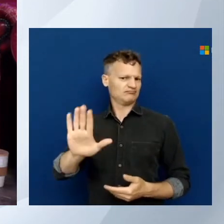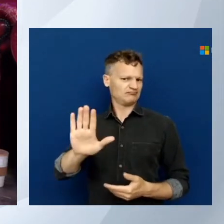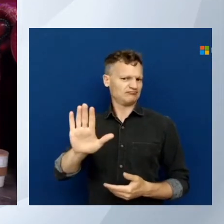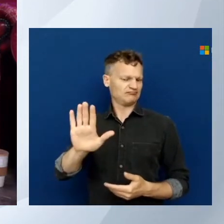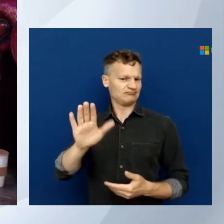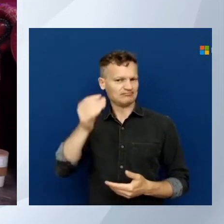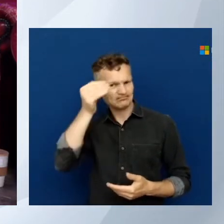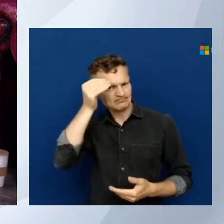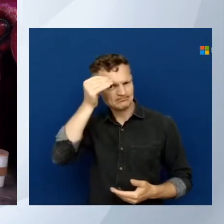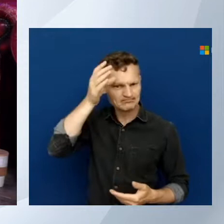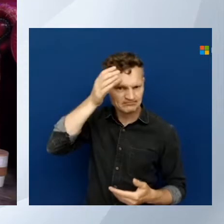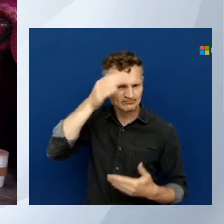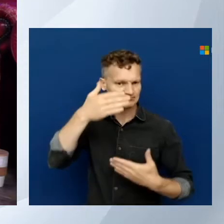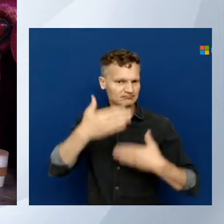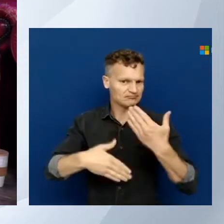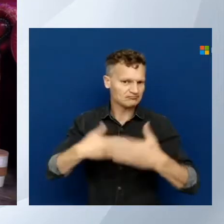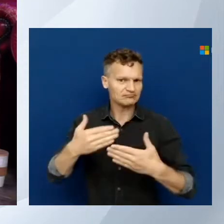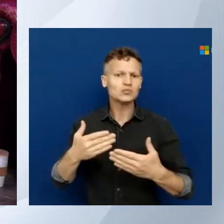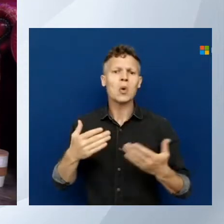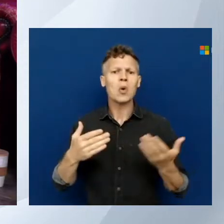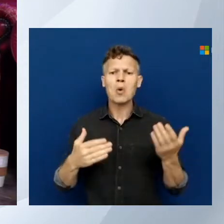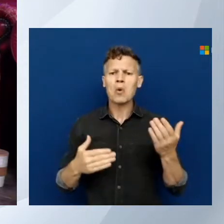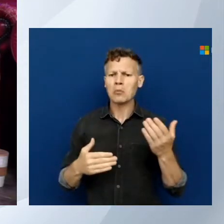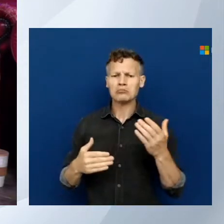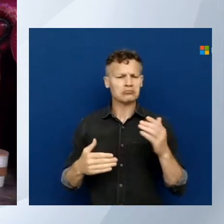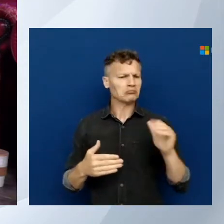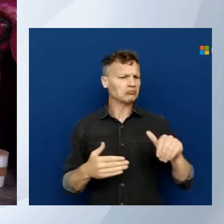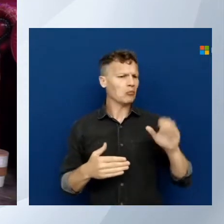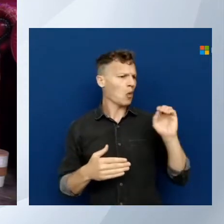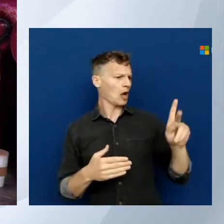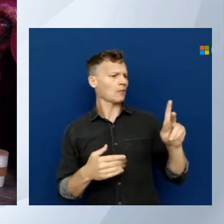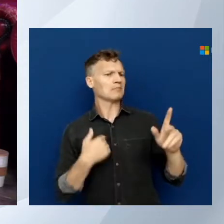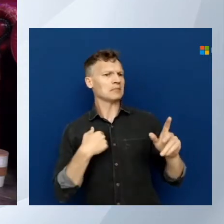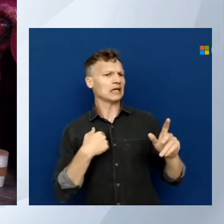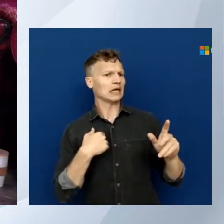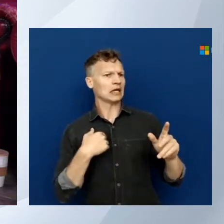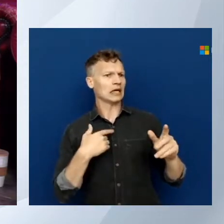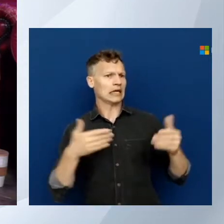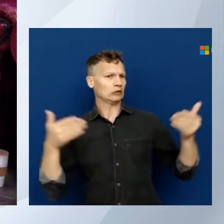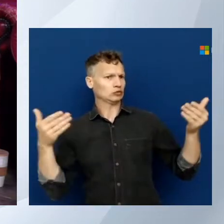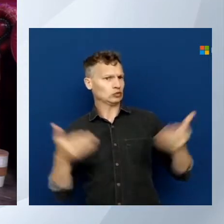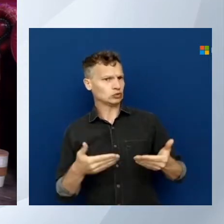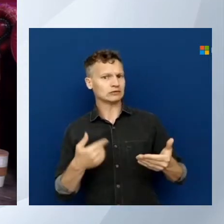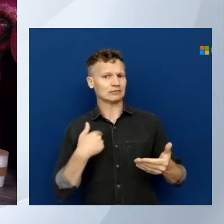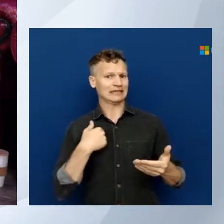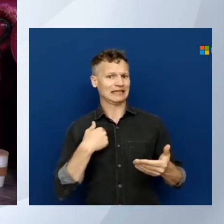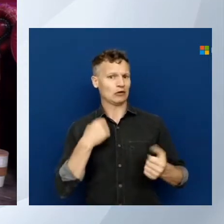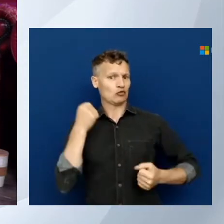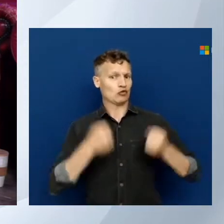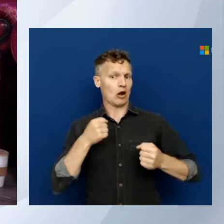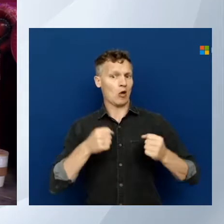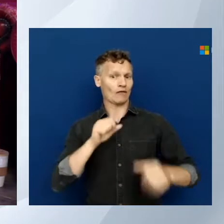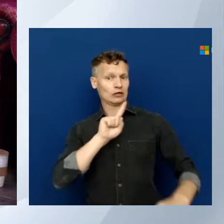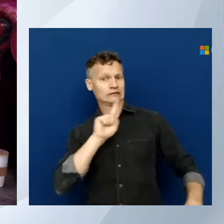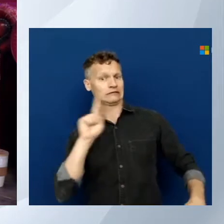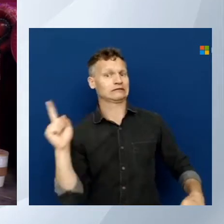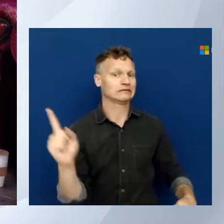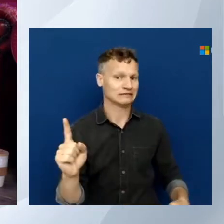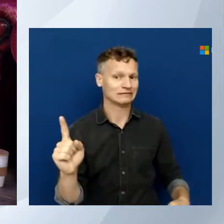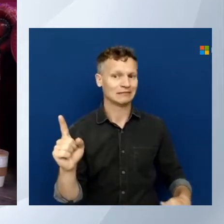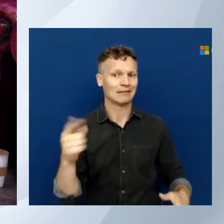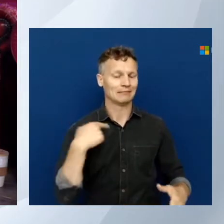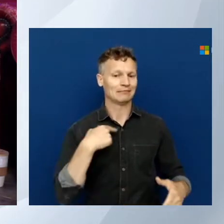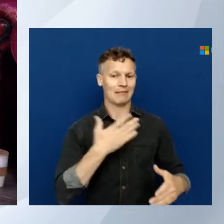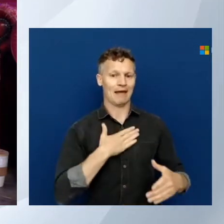I'll do the intro when I run over to the section where we are recording my session. But yeah,